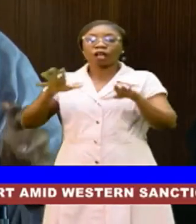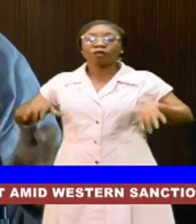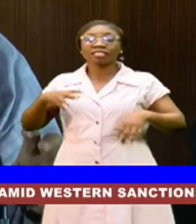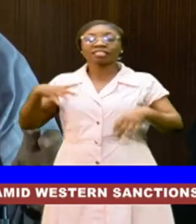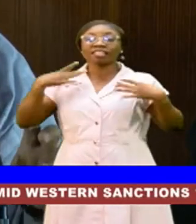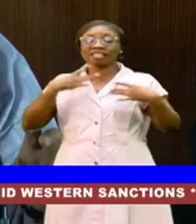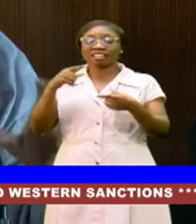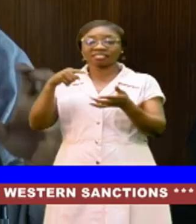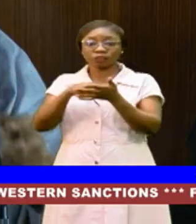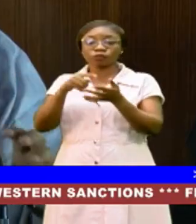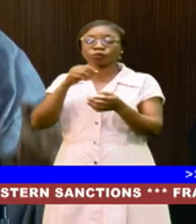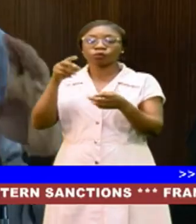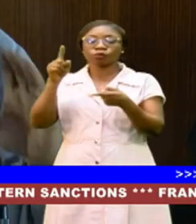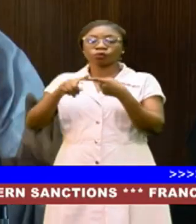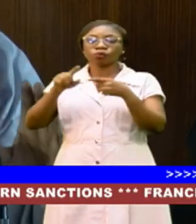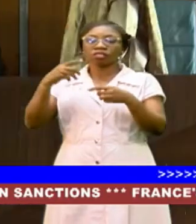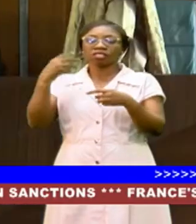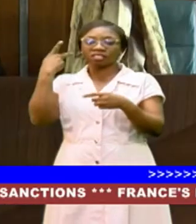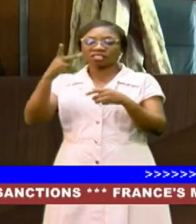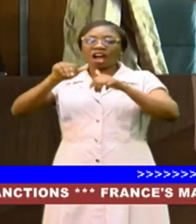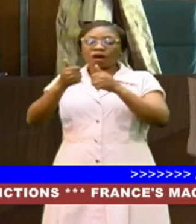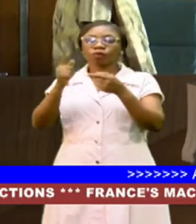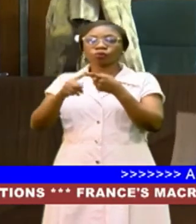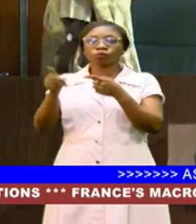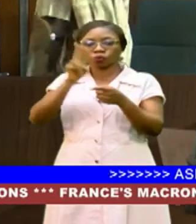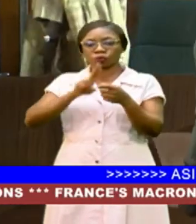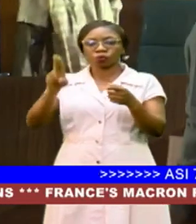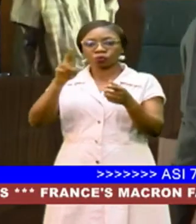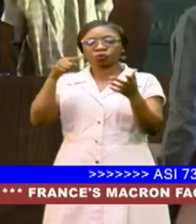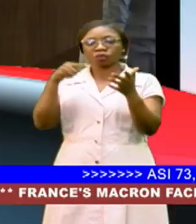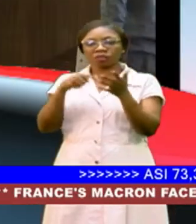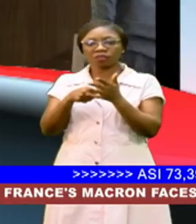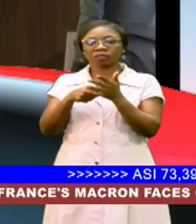of interventions can come going forward.